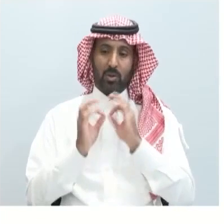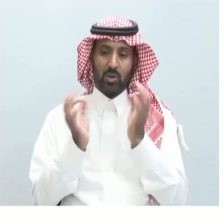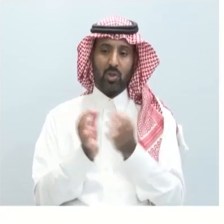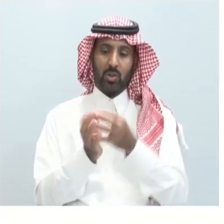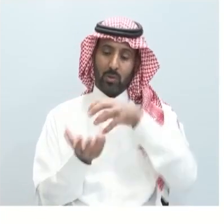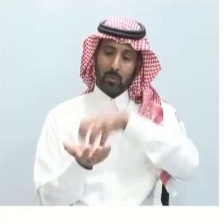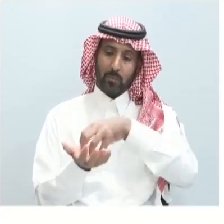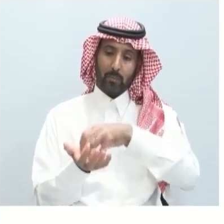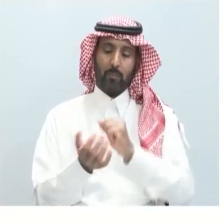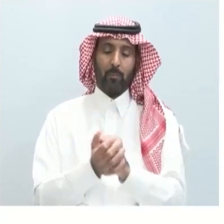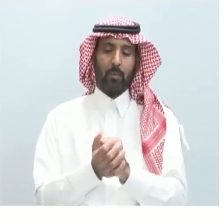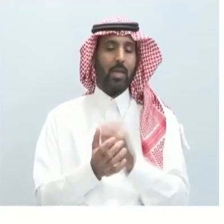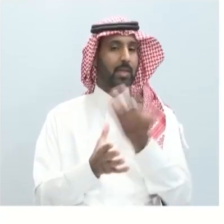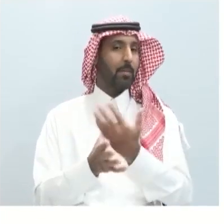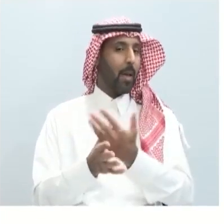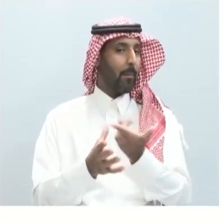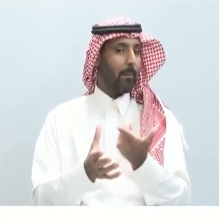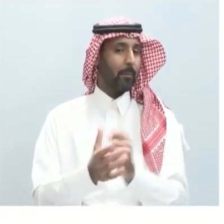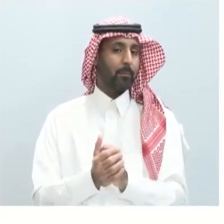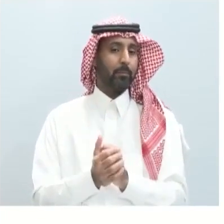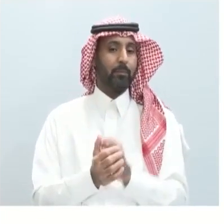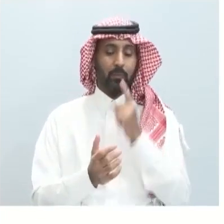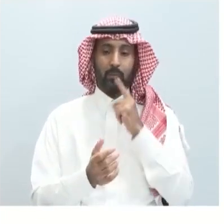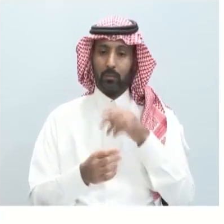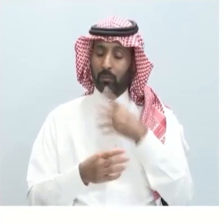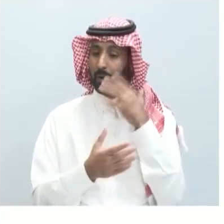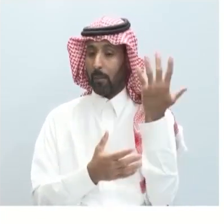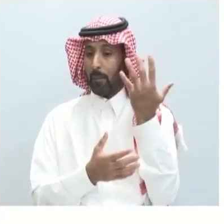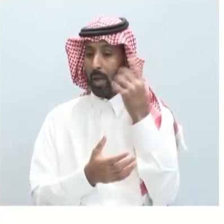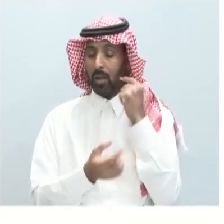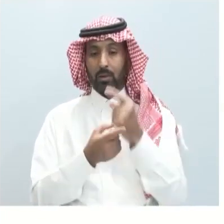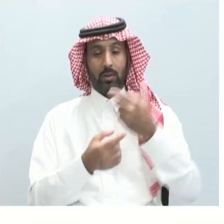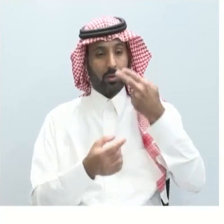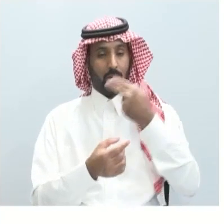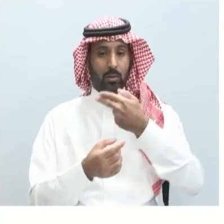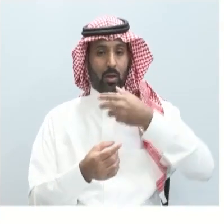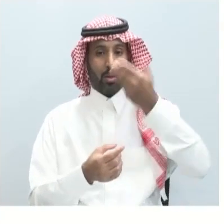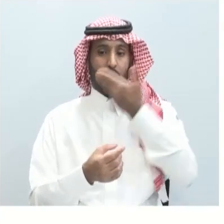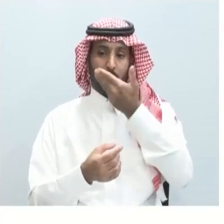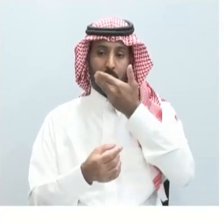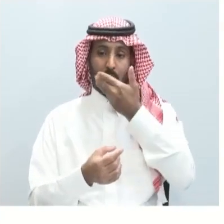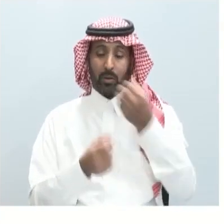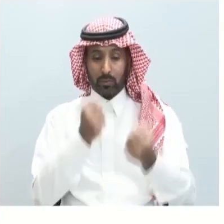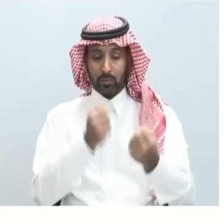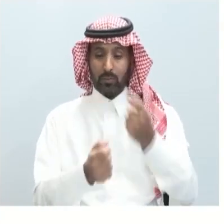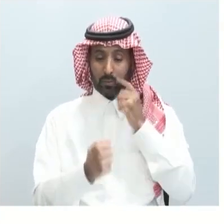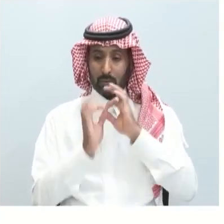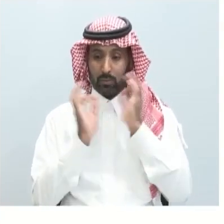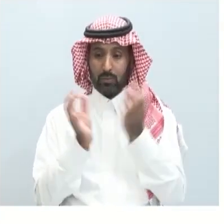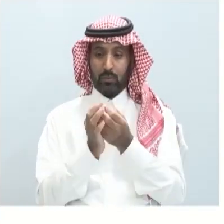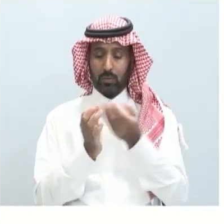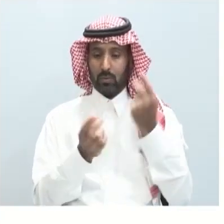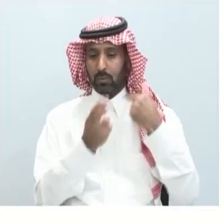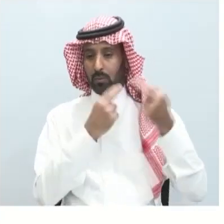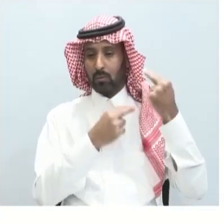Try to suggest some factors. For example, trees, plants, water, parks, community services, playgrounds,